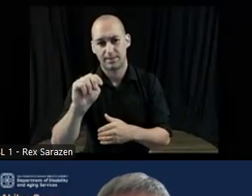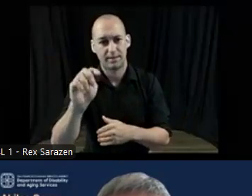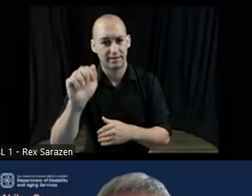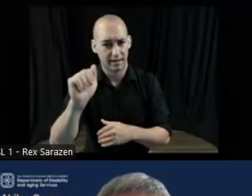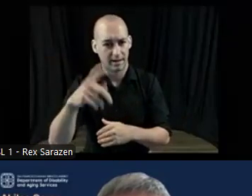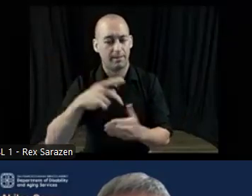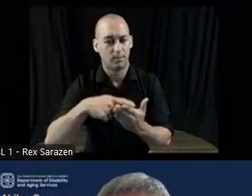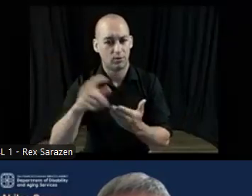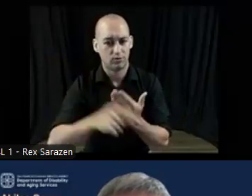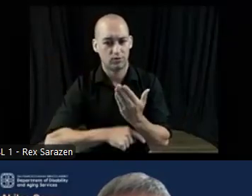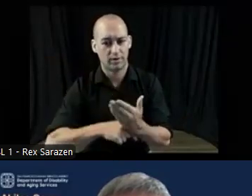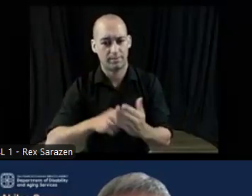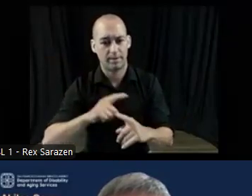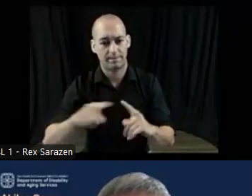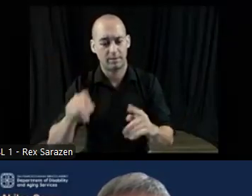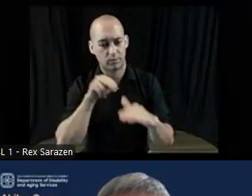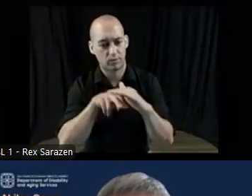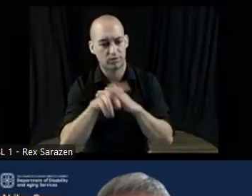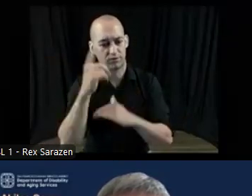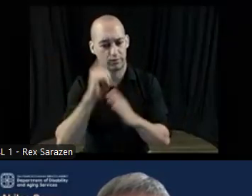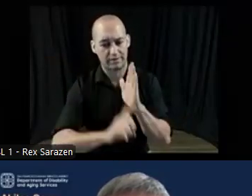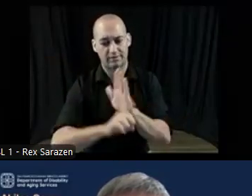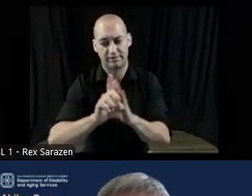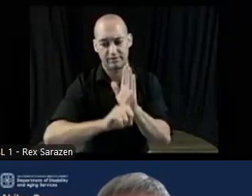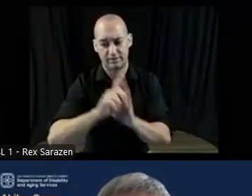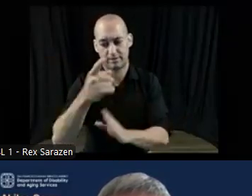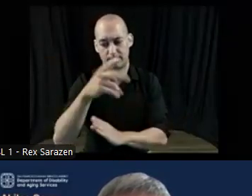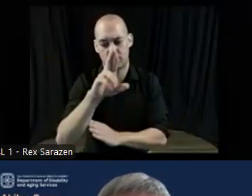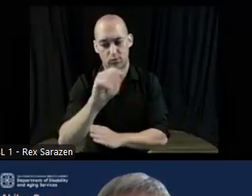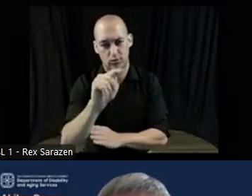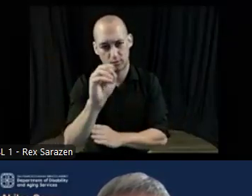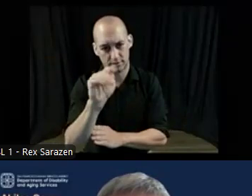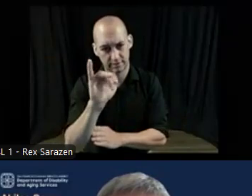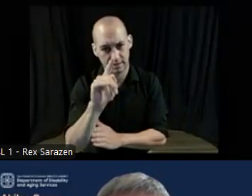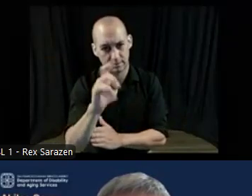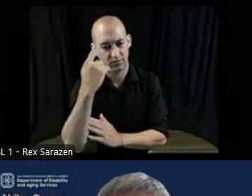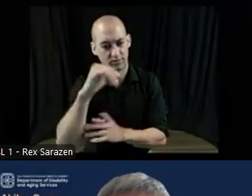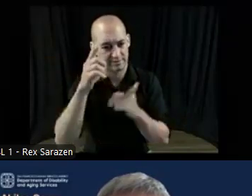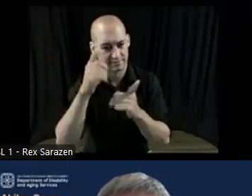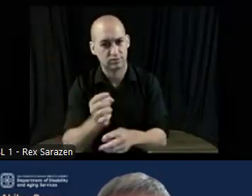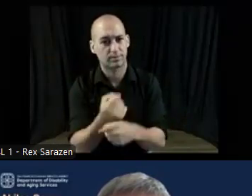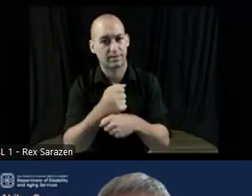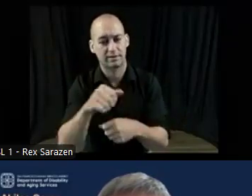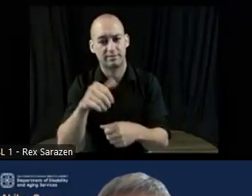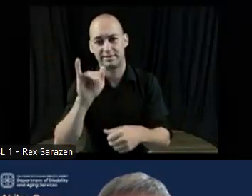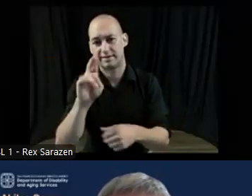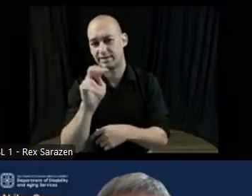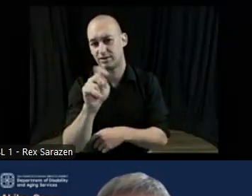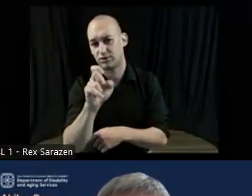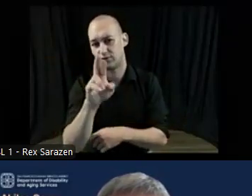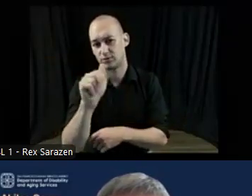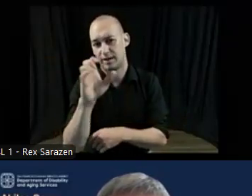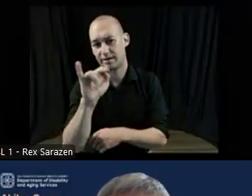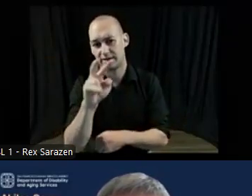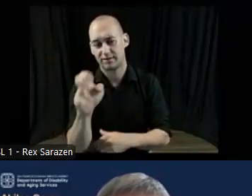know at BETCETIC, we're looking forward to developing a prototype for supported decision making as well that will be interactive. And our Leaving